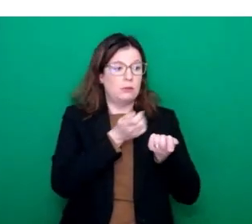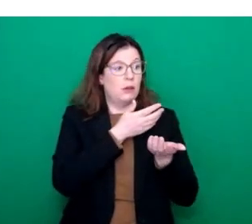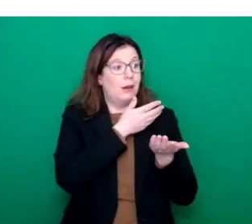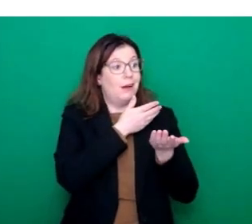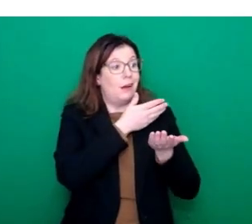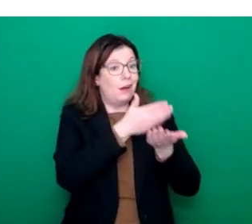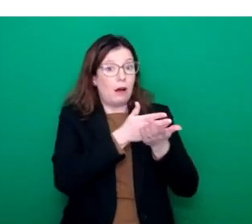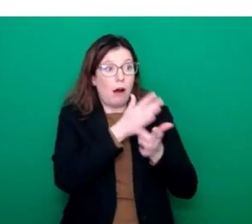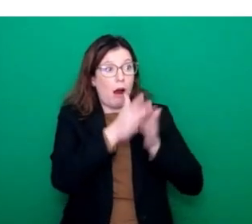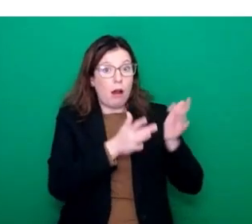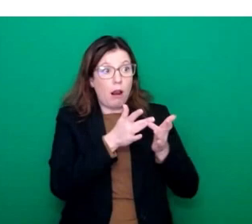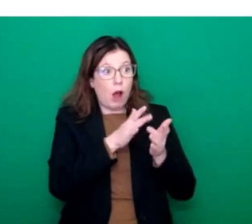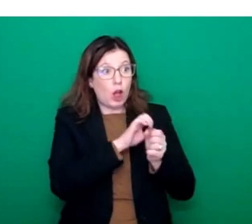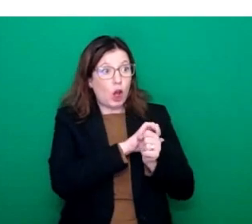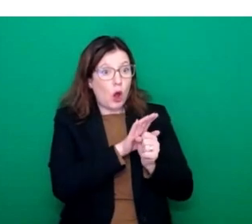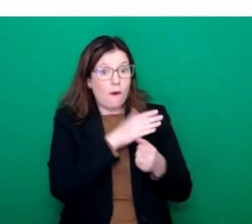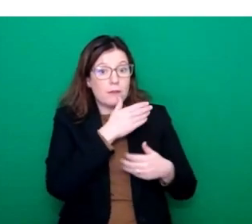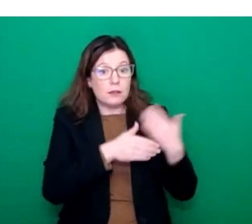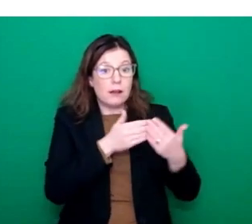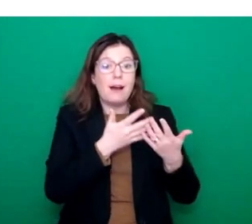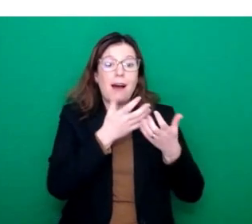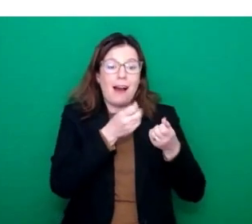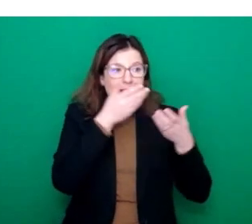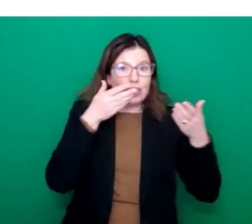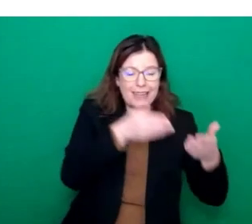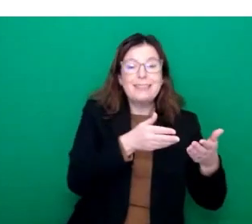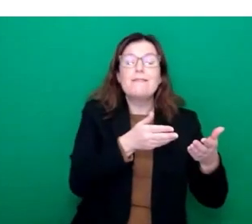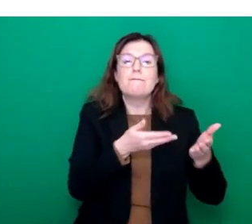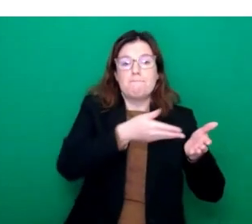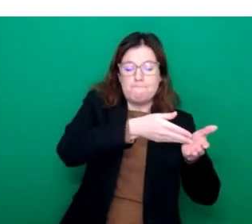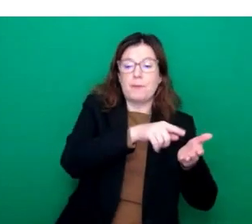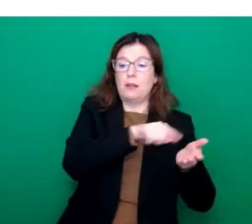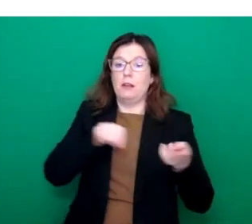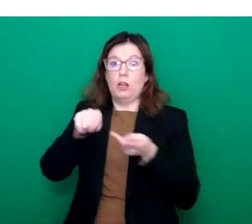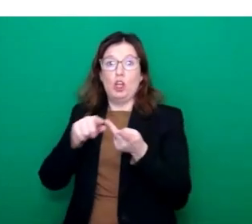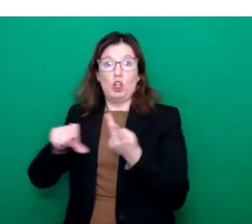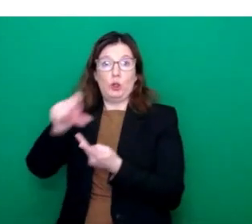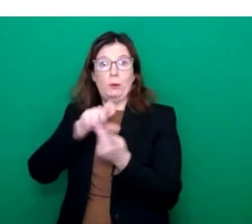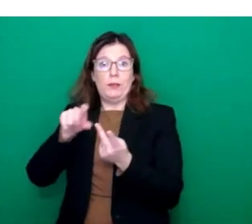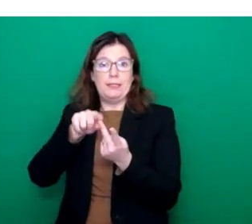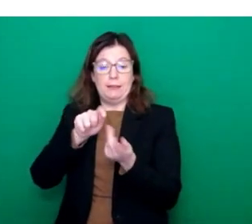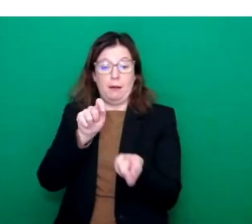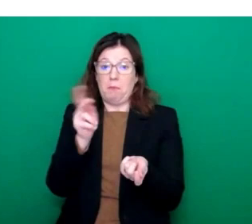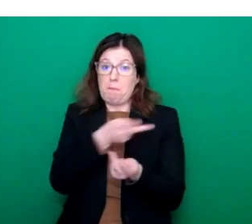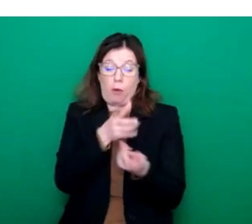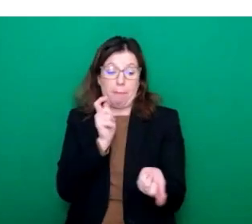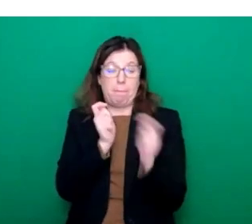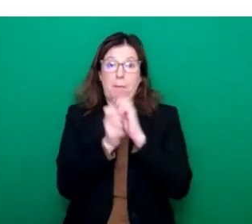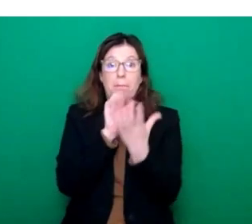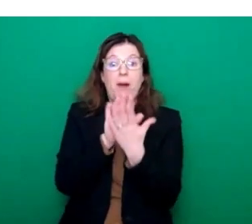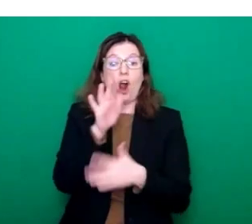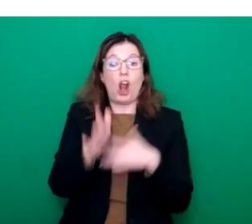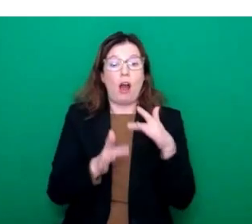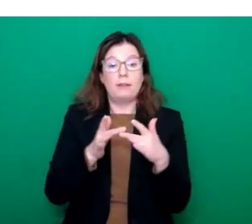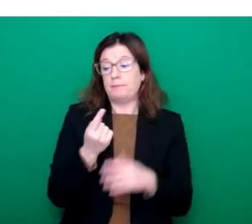made our intensive version and our community version rotate to online. And last